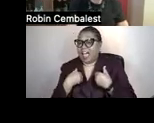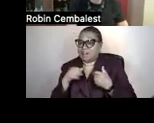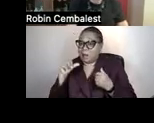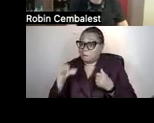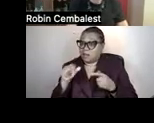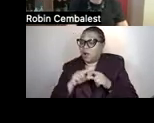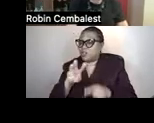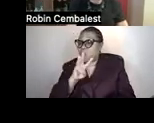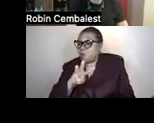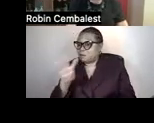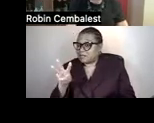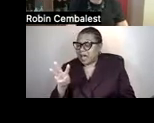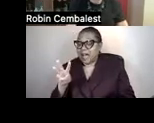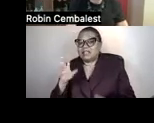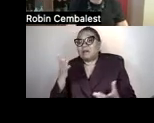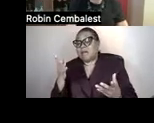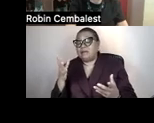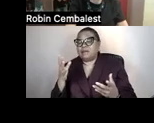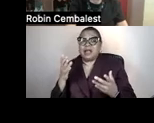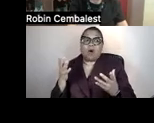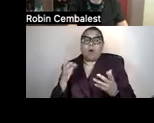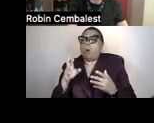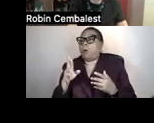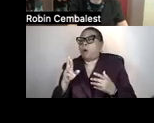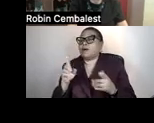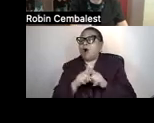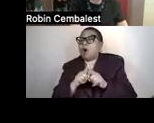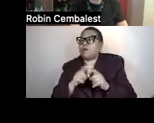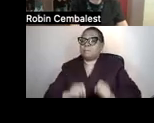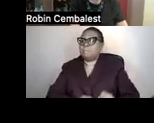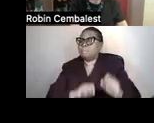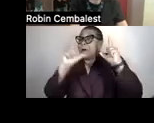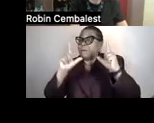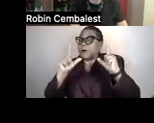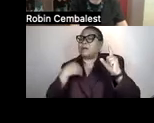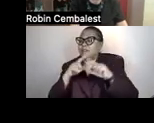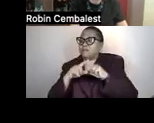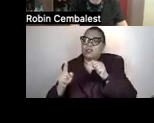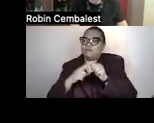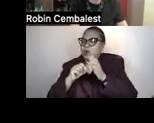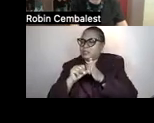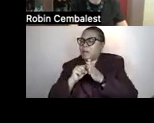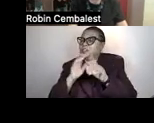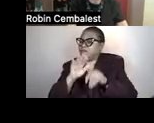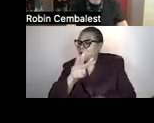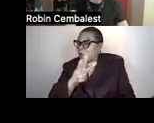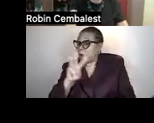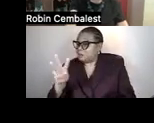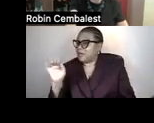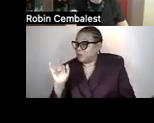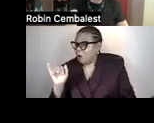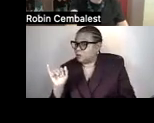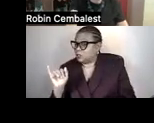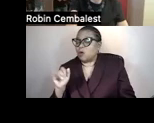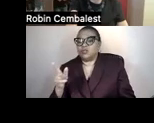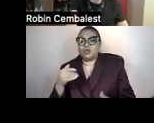your website, perhaps, or even a pop-up, and I would have it on the first page of the website as well. And